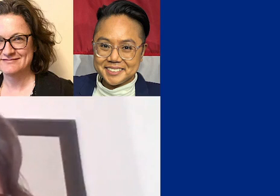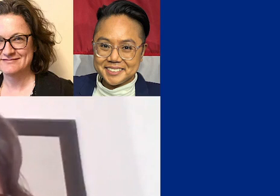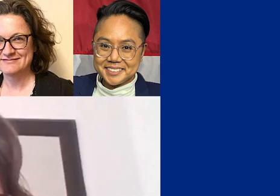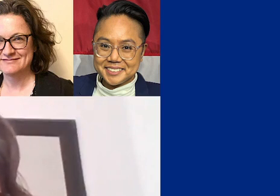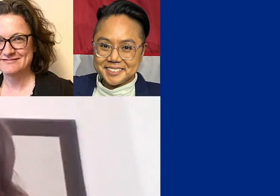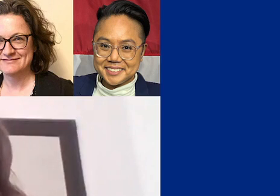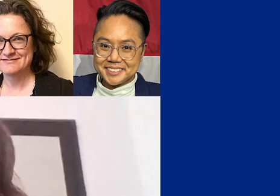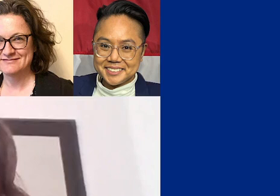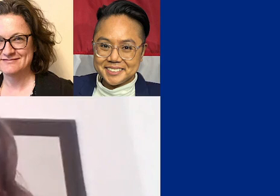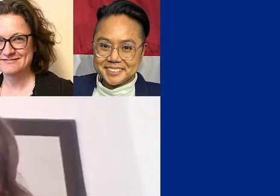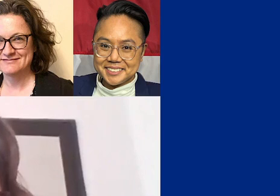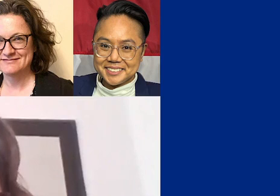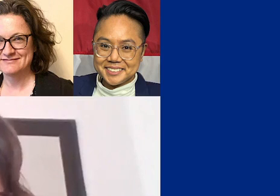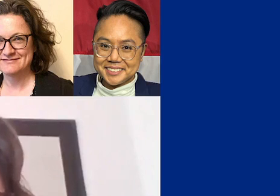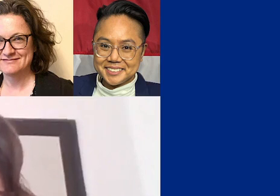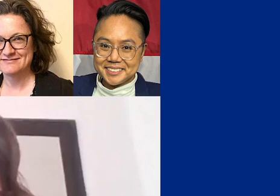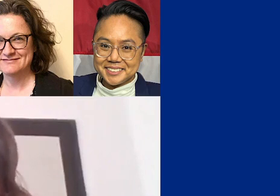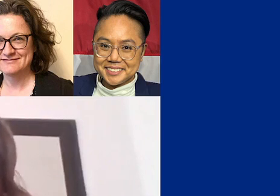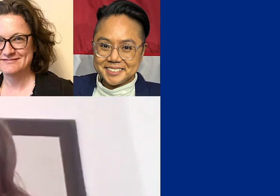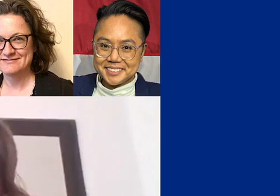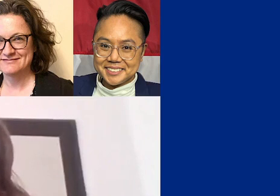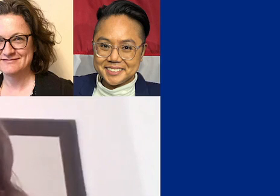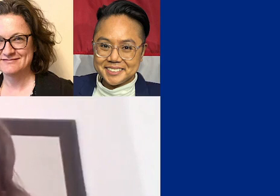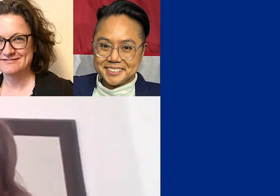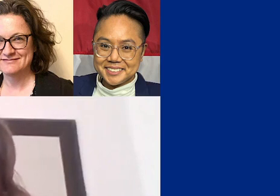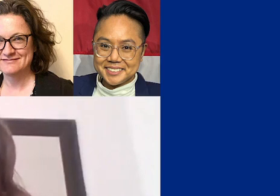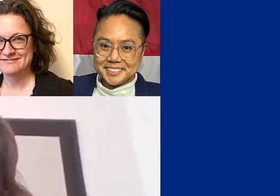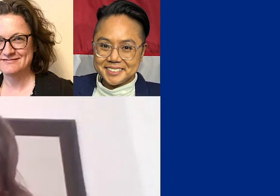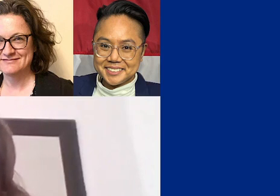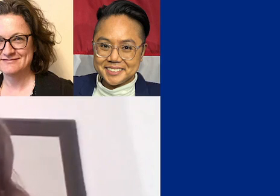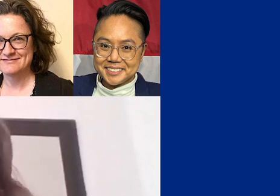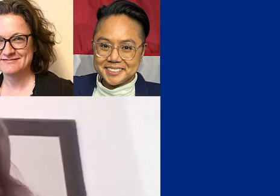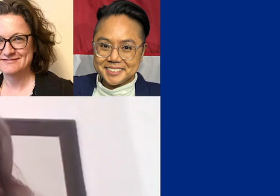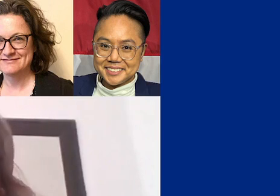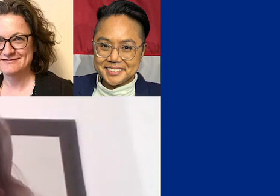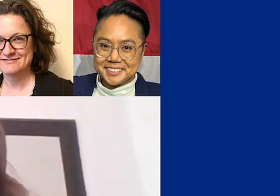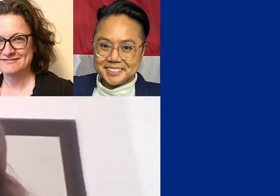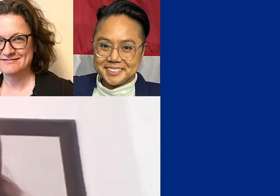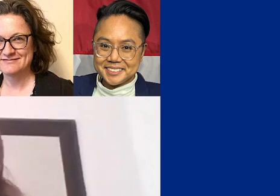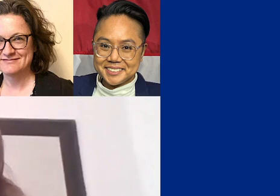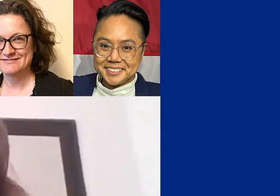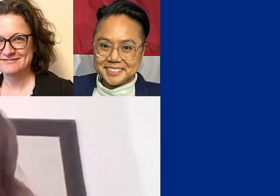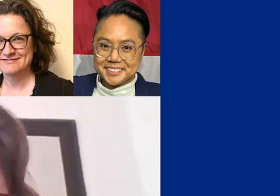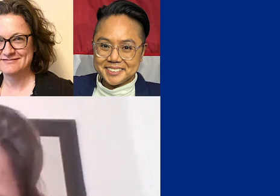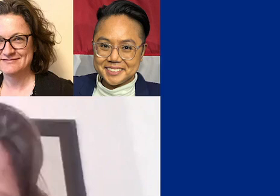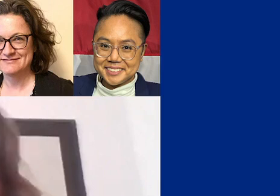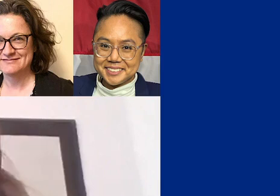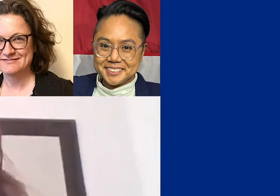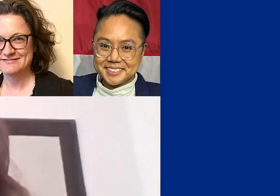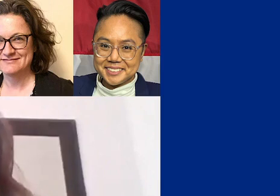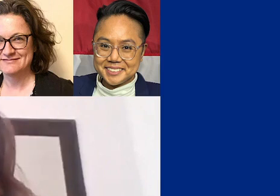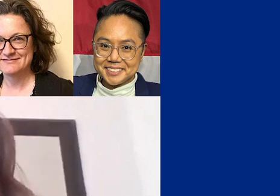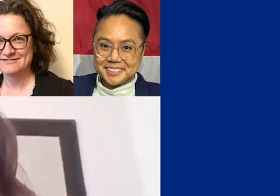do you think people need to pin the interpreter if they need the interpreter while I share the screen?